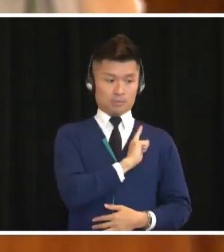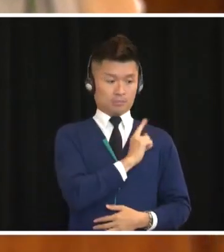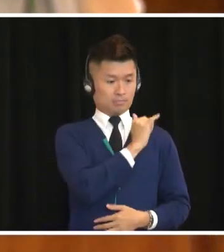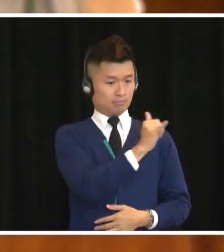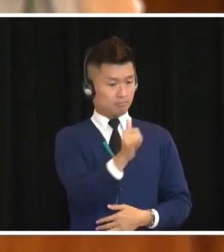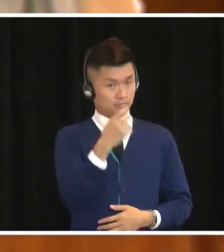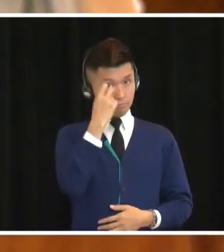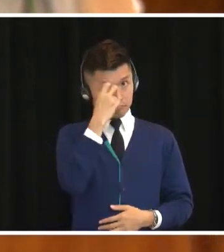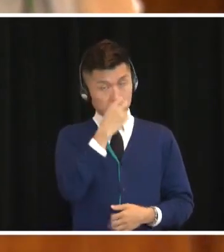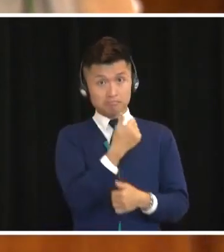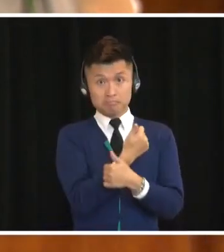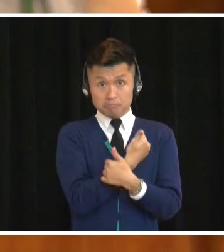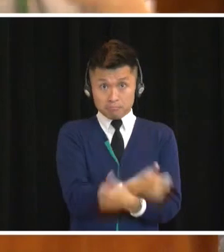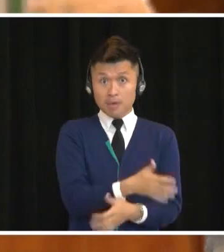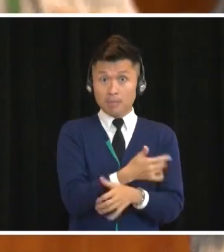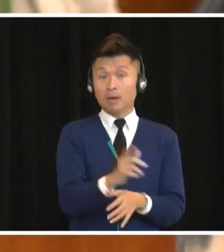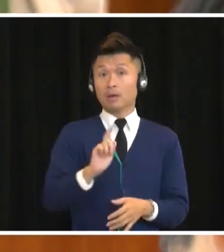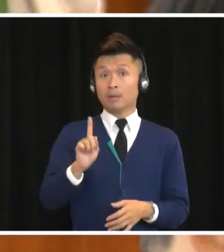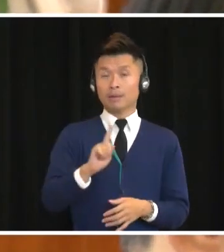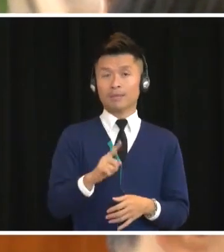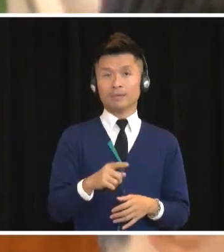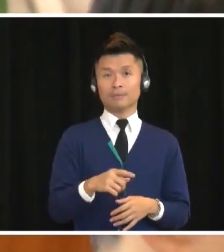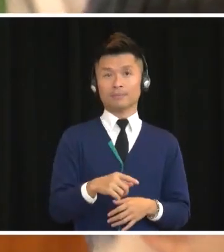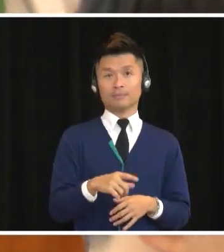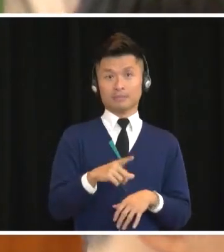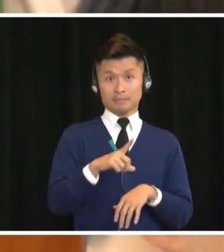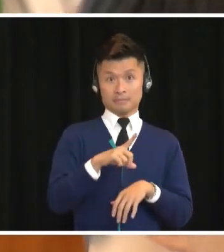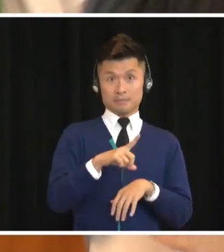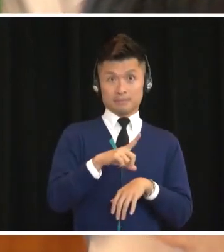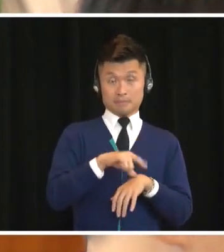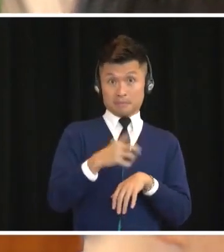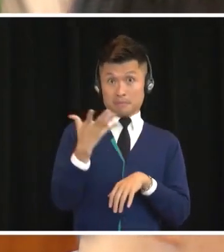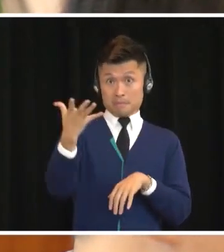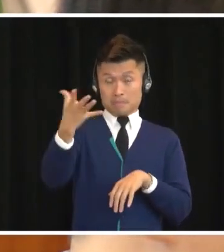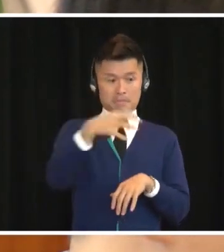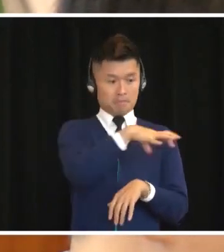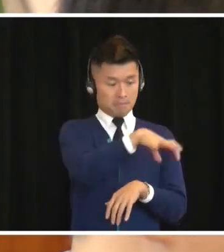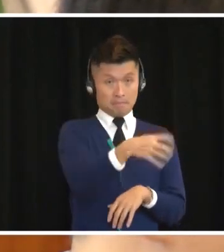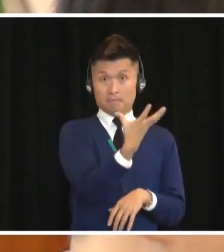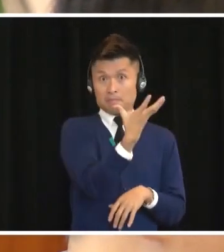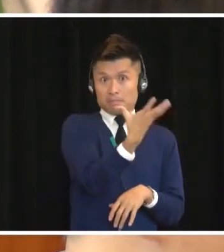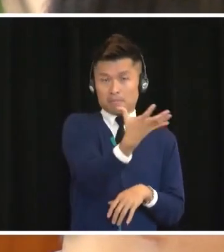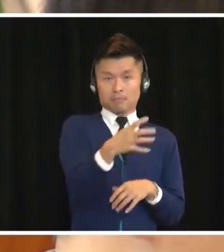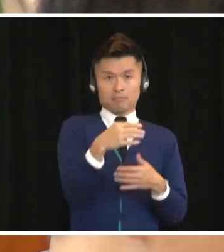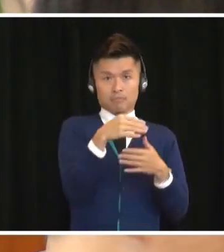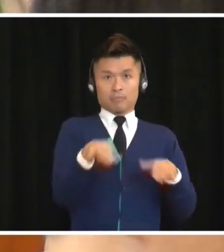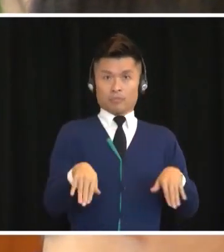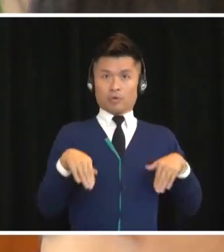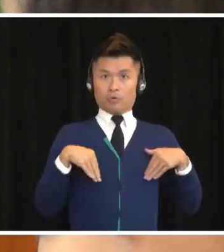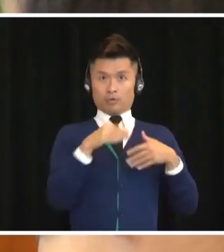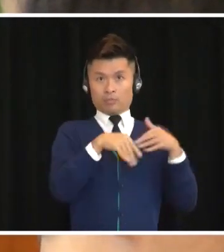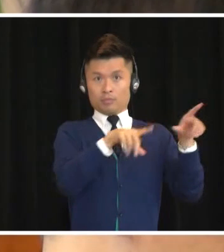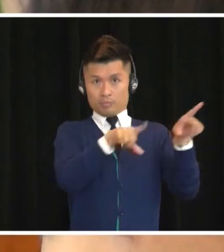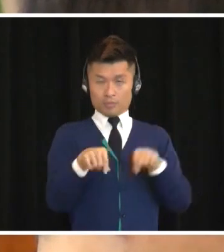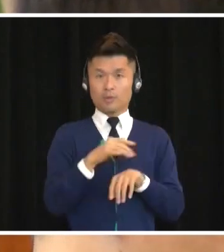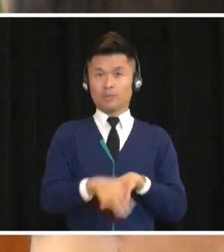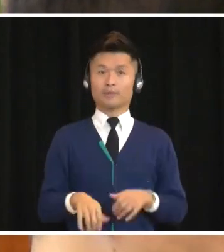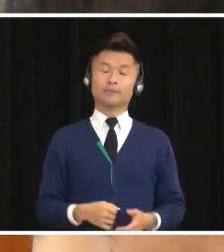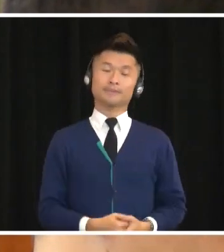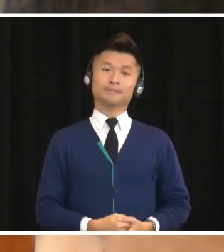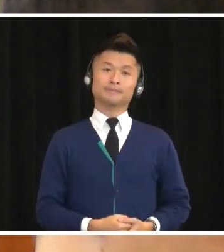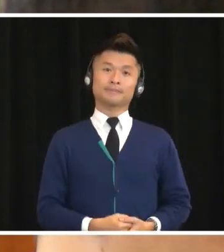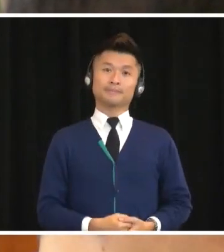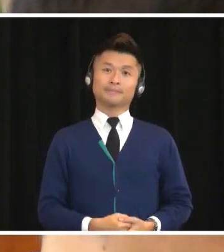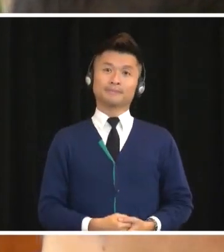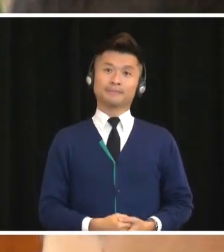of separation, we will correct the institution. And based on my experience, I think most of the time, most of the institutions are